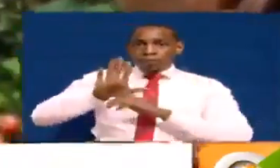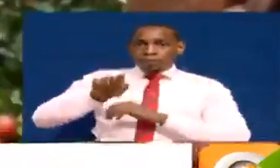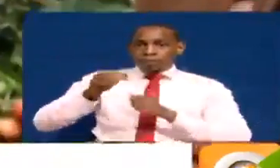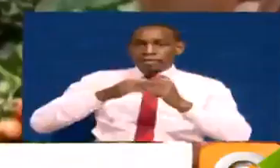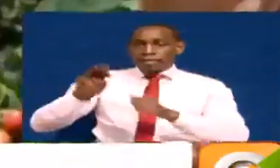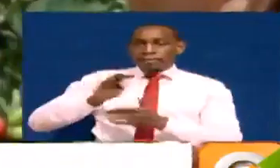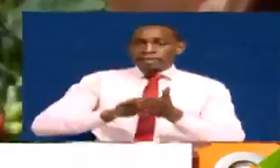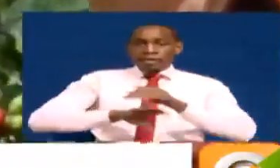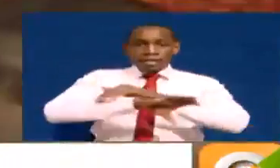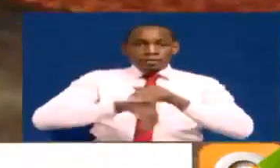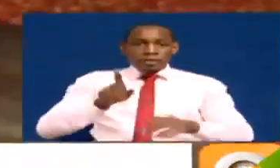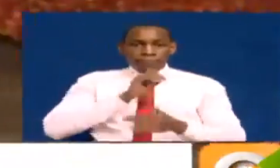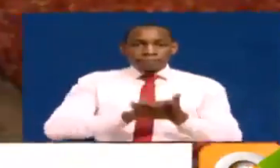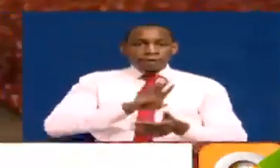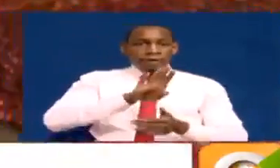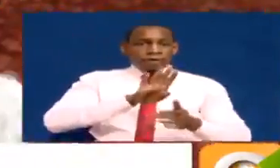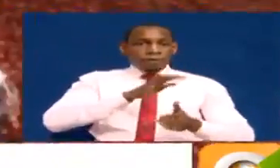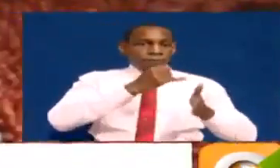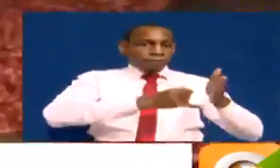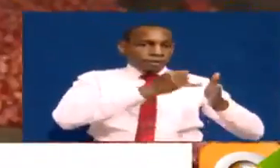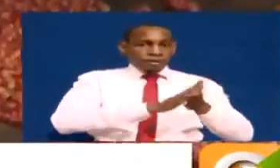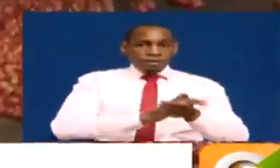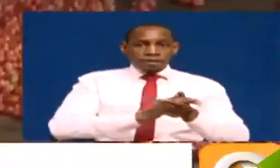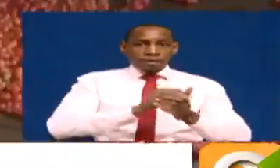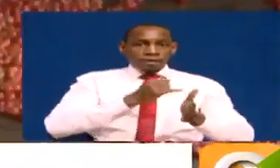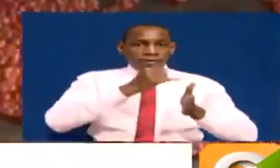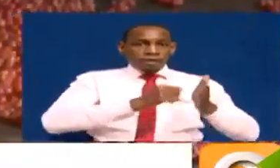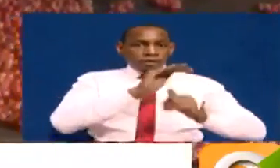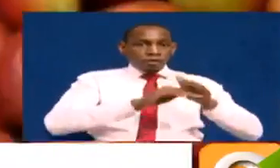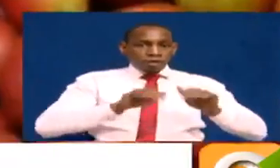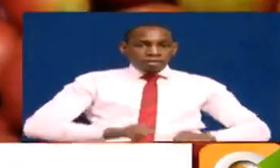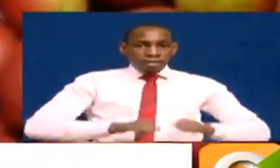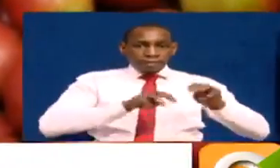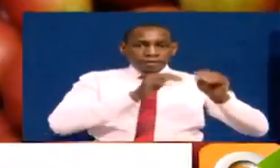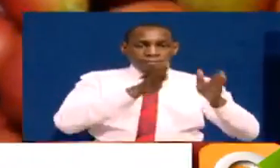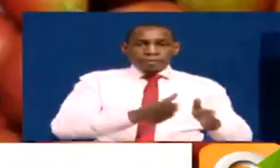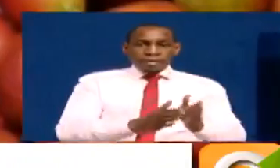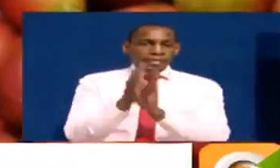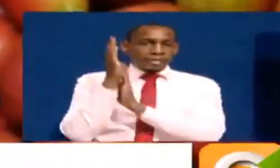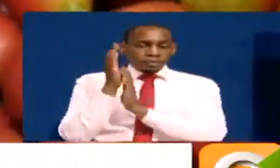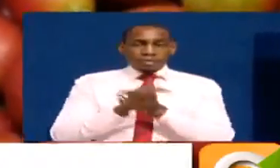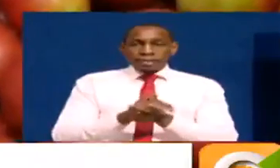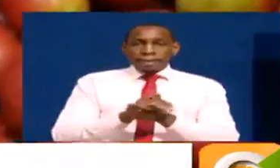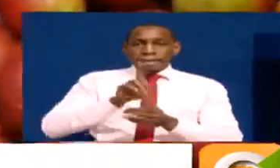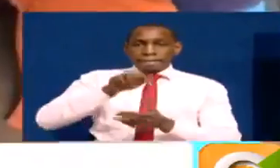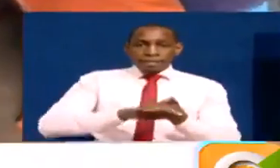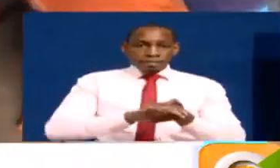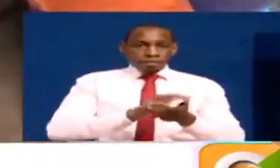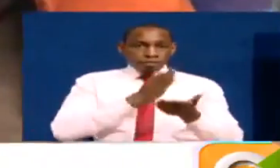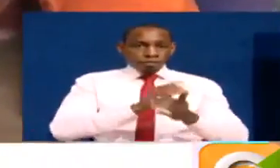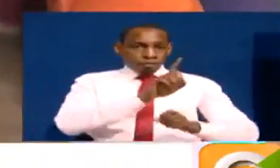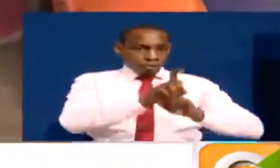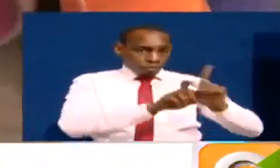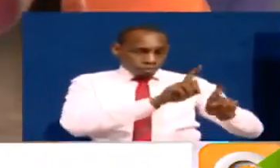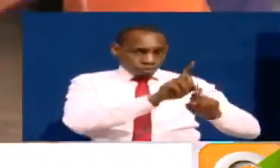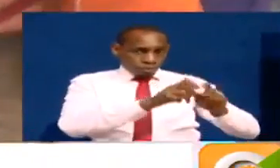million shillings were stolen from four factories. All the factory chairpersons, managers and watchmen will be required to undergo a